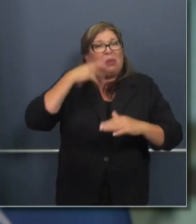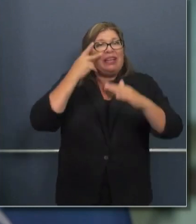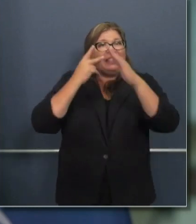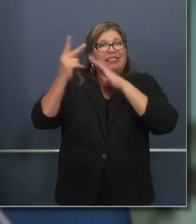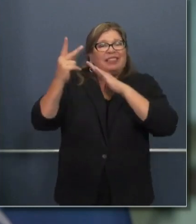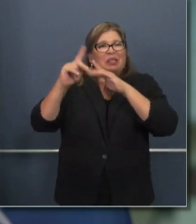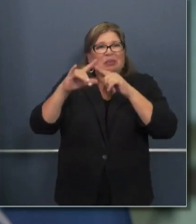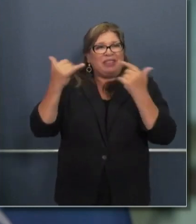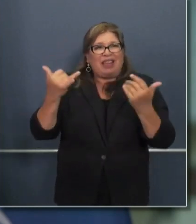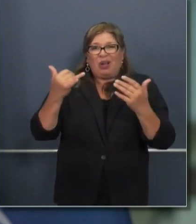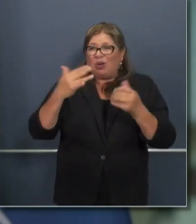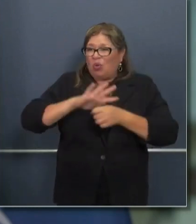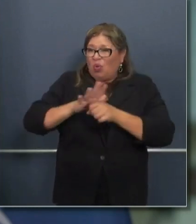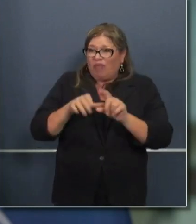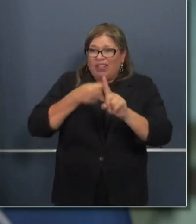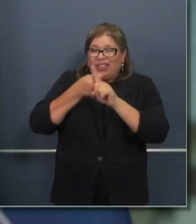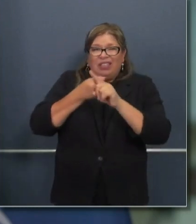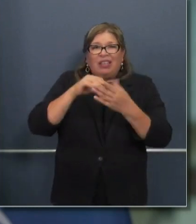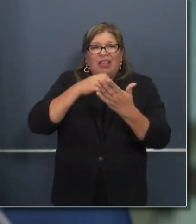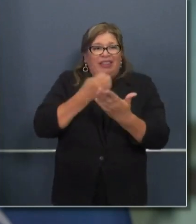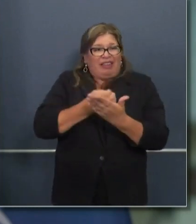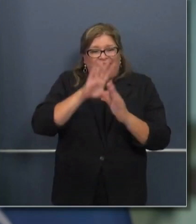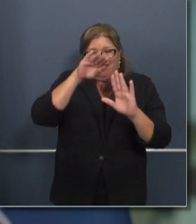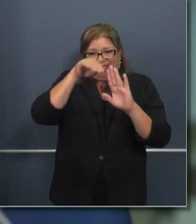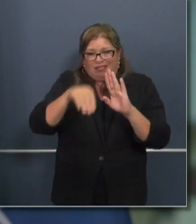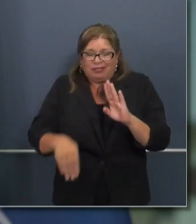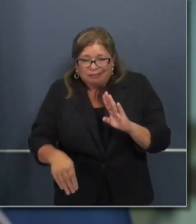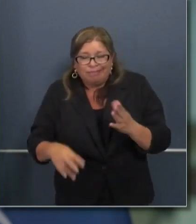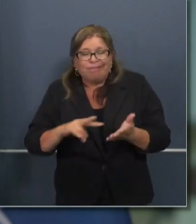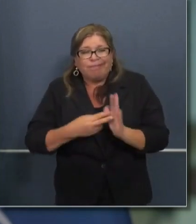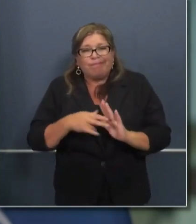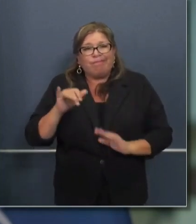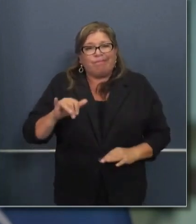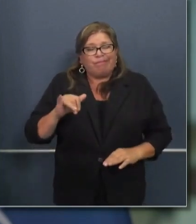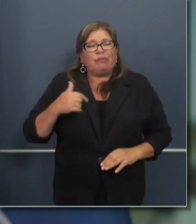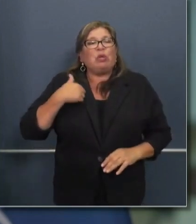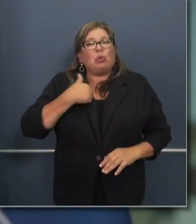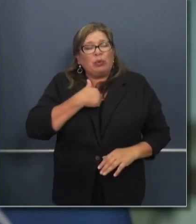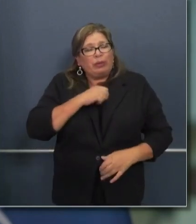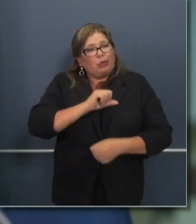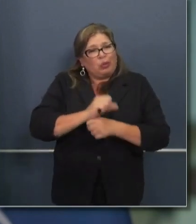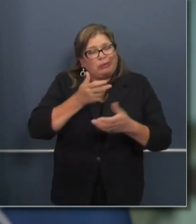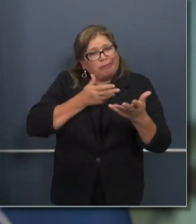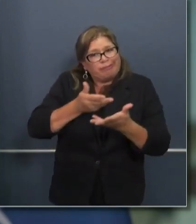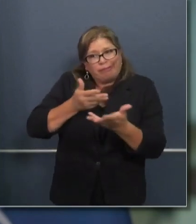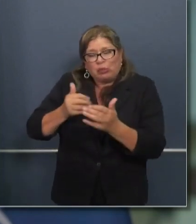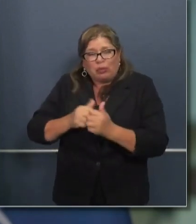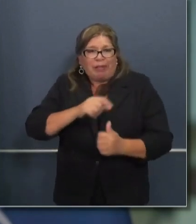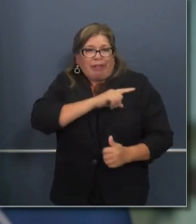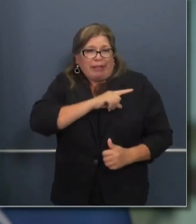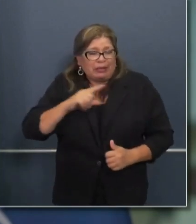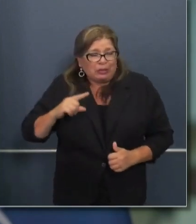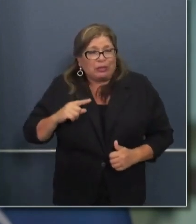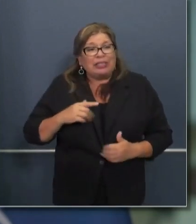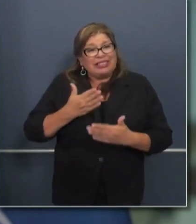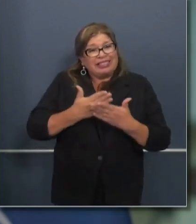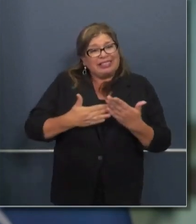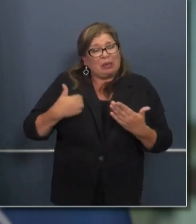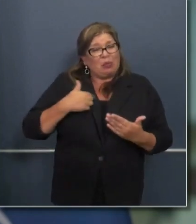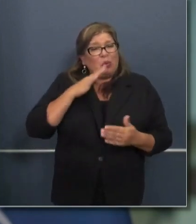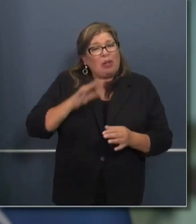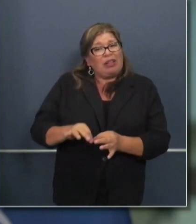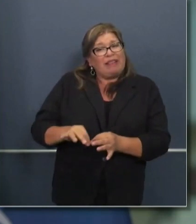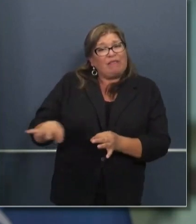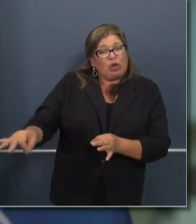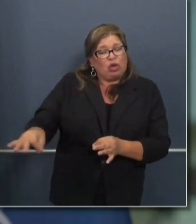not in that position, but we were able to, working with the legislature, working through deferrals, and working to get a lot of the Federal CARES